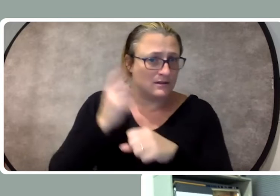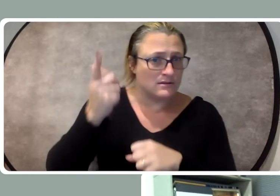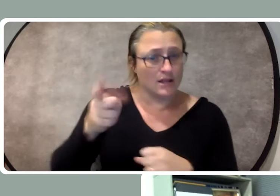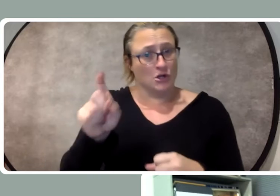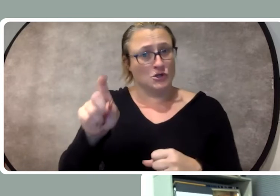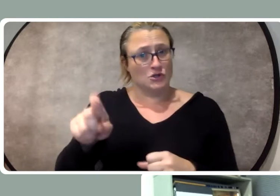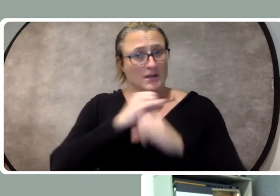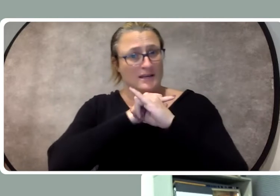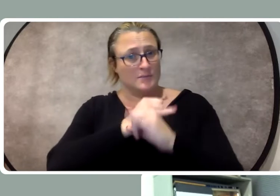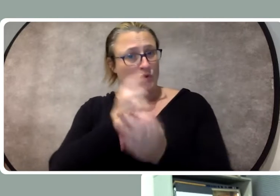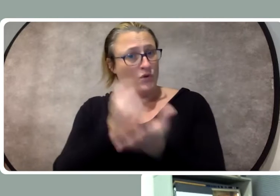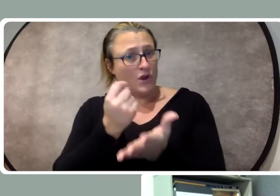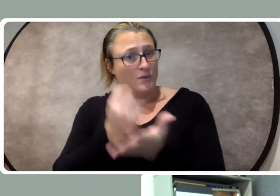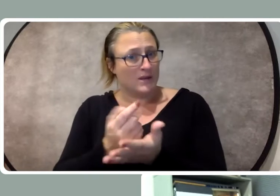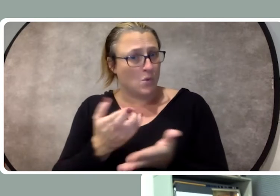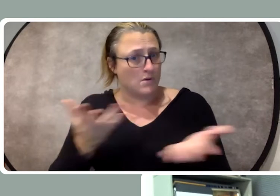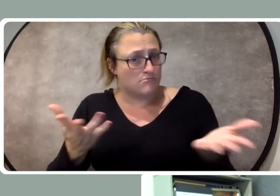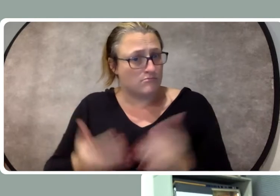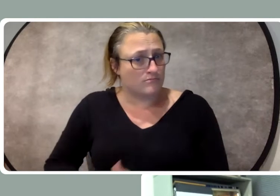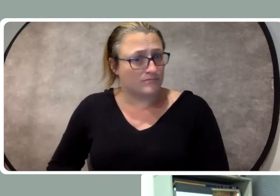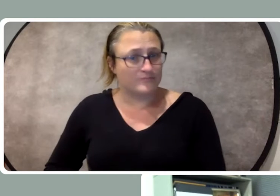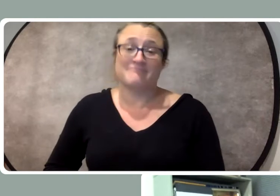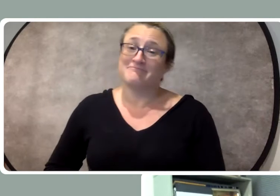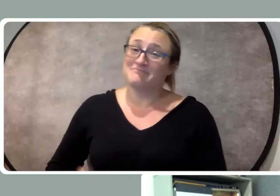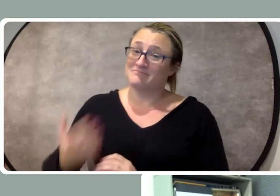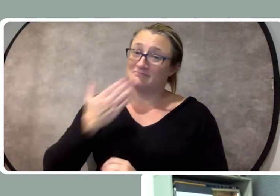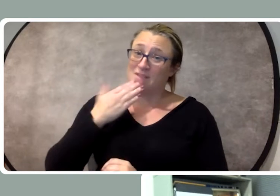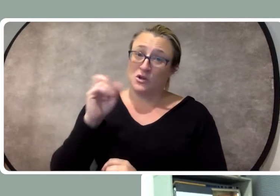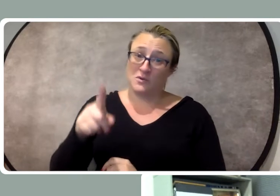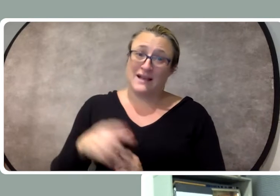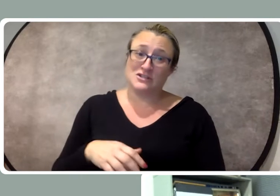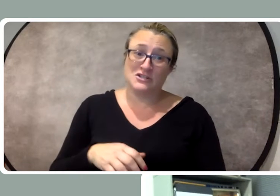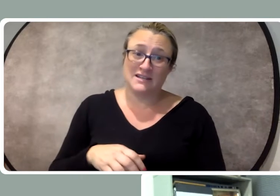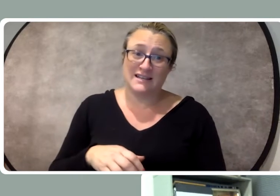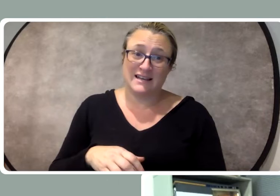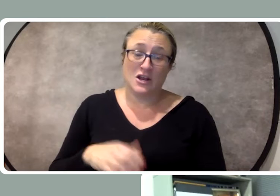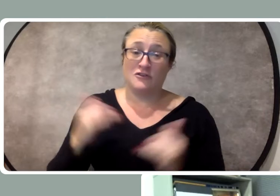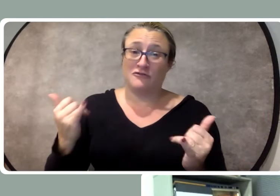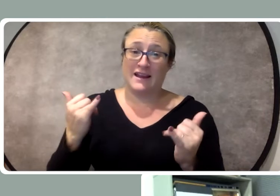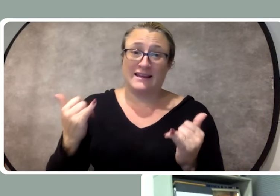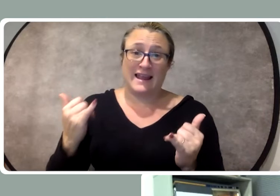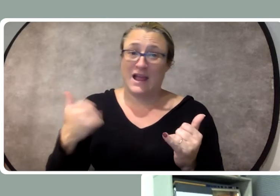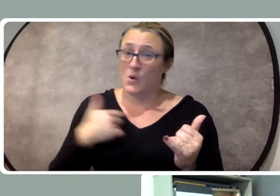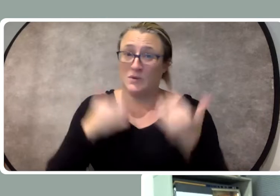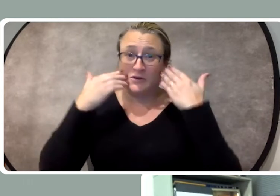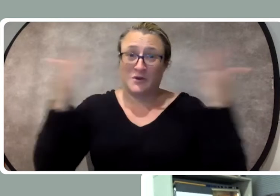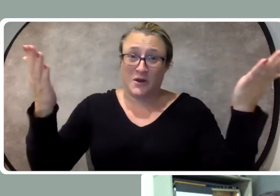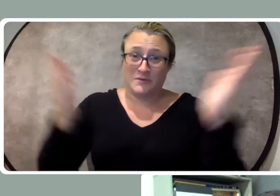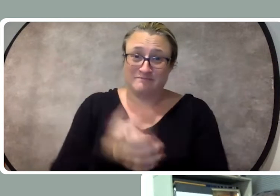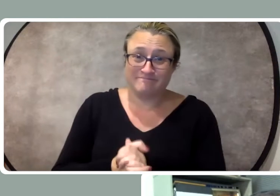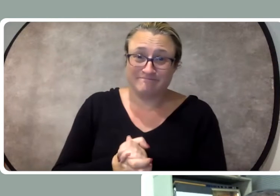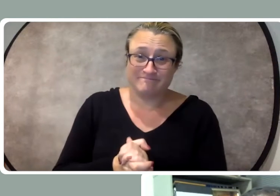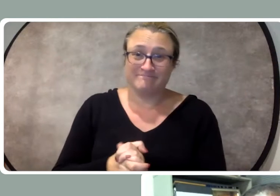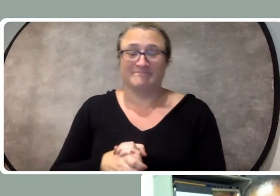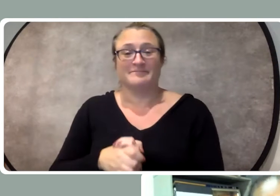get immunotherapy? Well, that's a really good question. And the simple answer right now is we don't know.